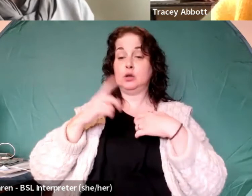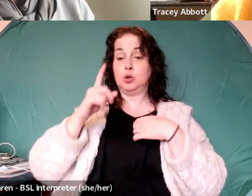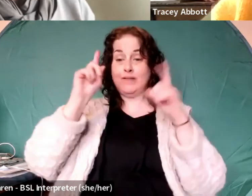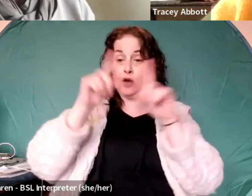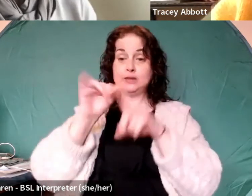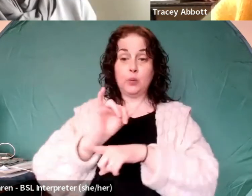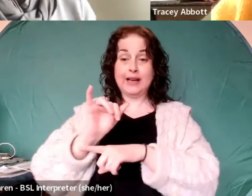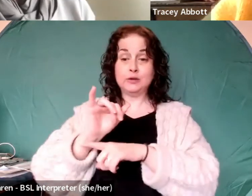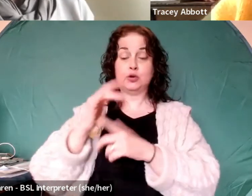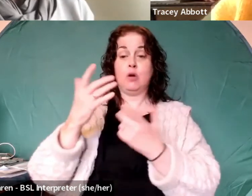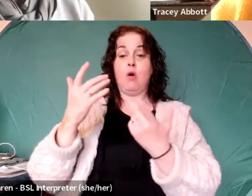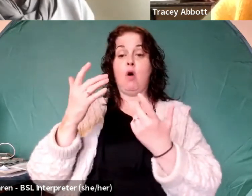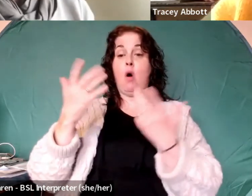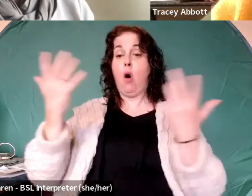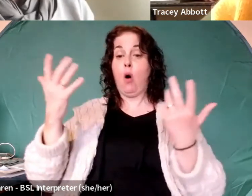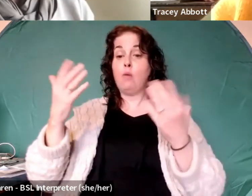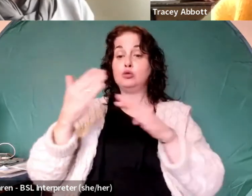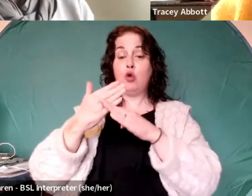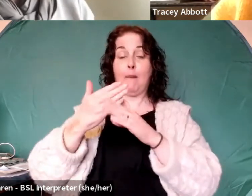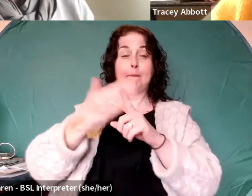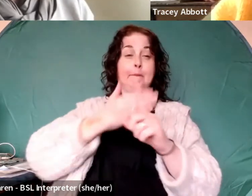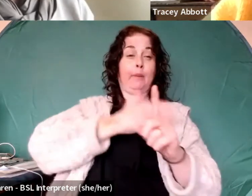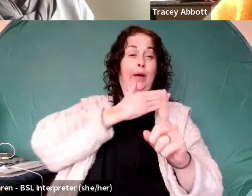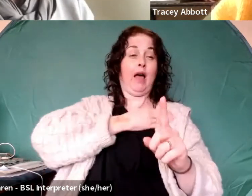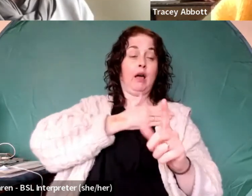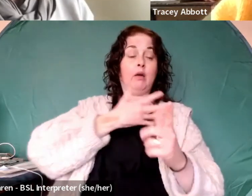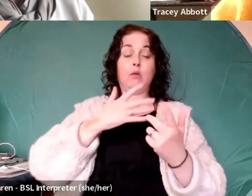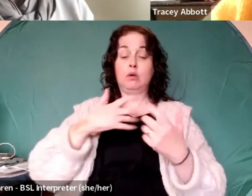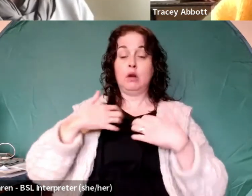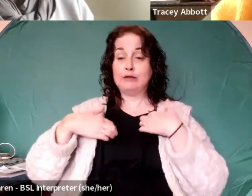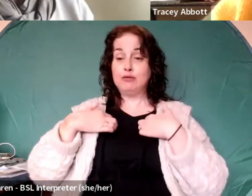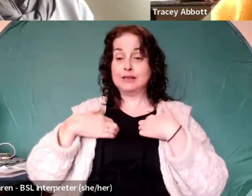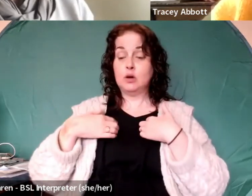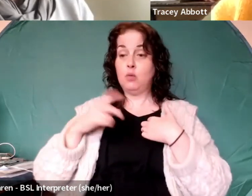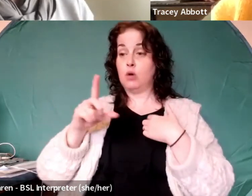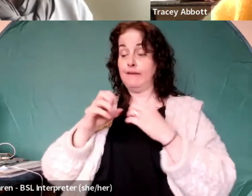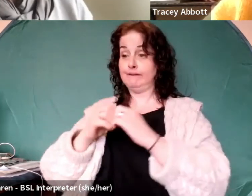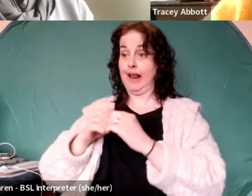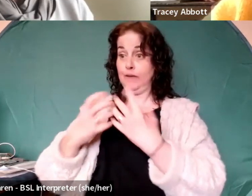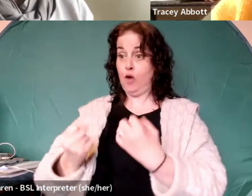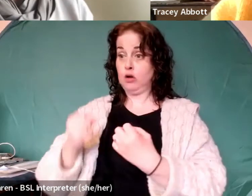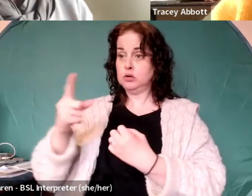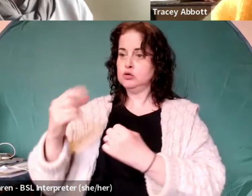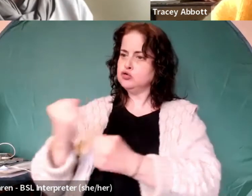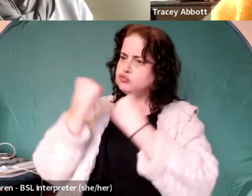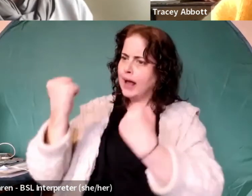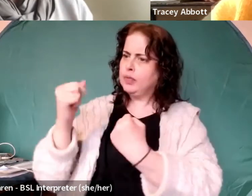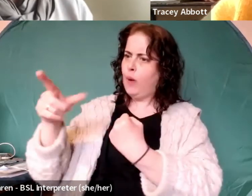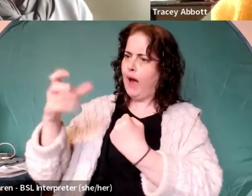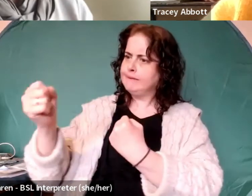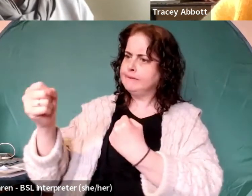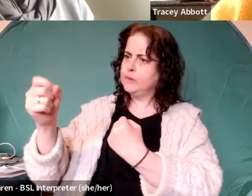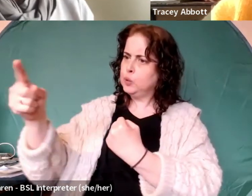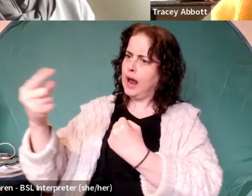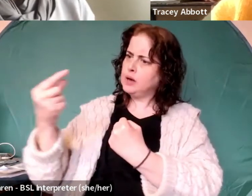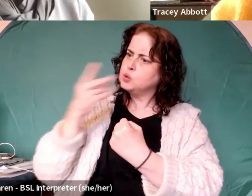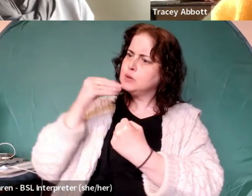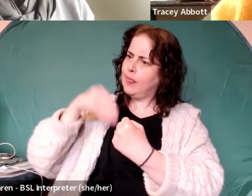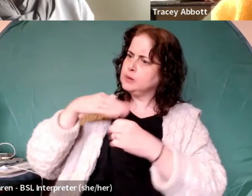went to, or even what jobs you've done in the past. We're more interested in what values have you got, what strengths have you got that you can bring with you, and let's